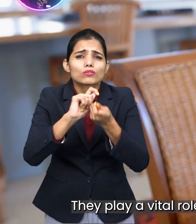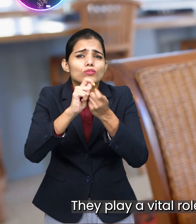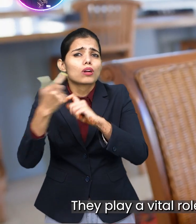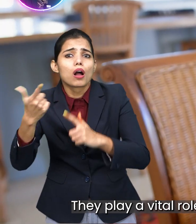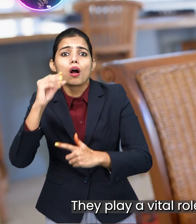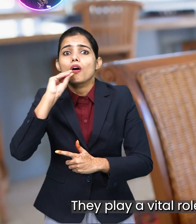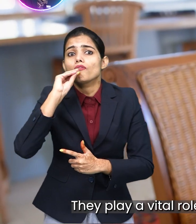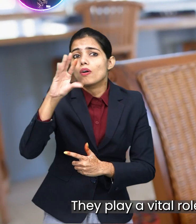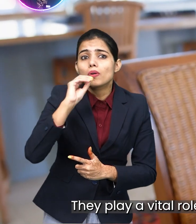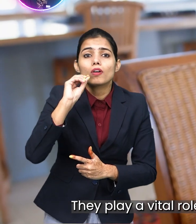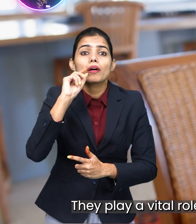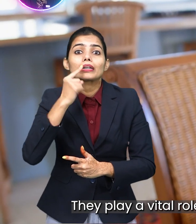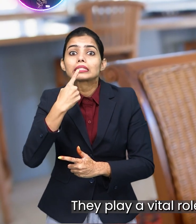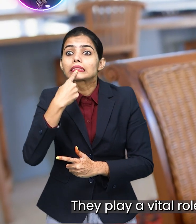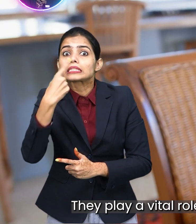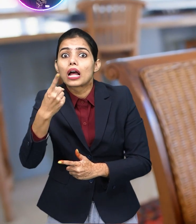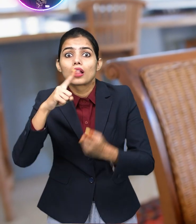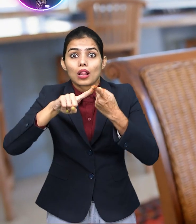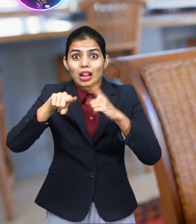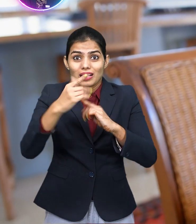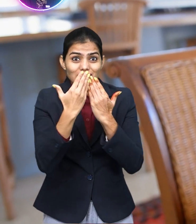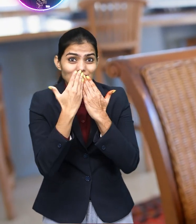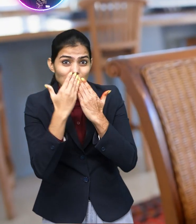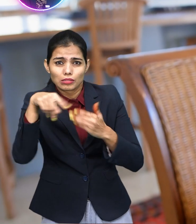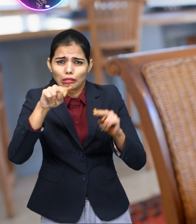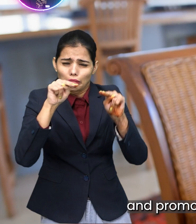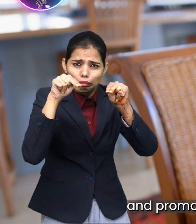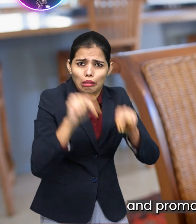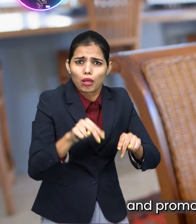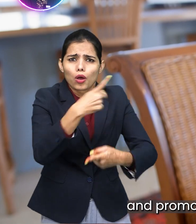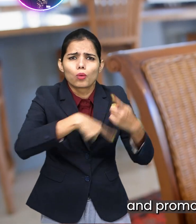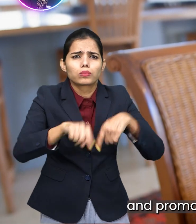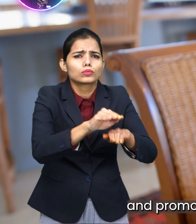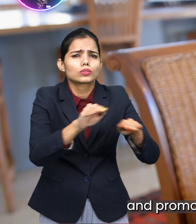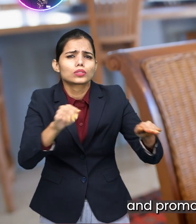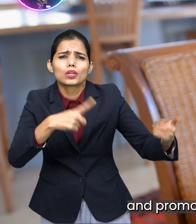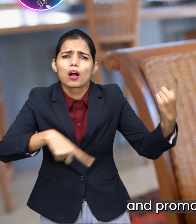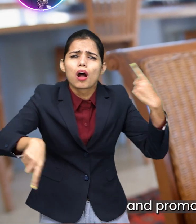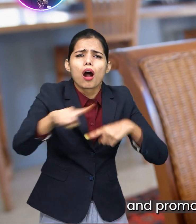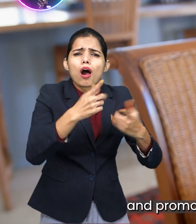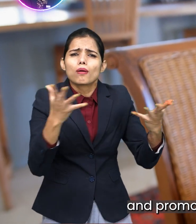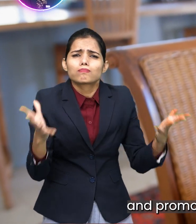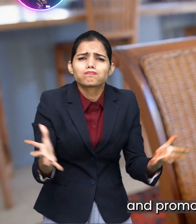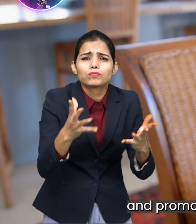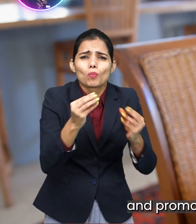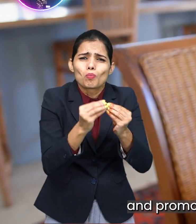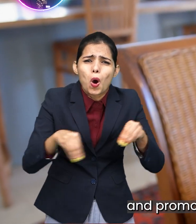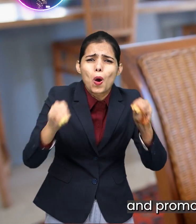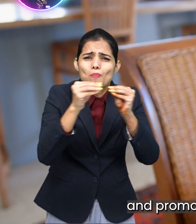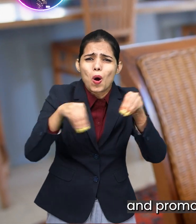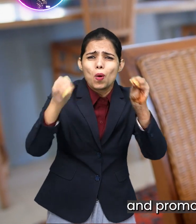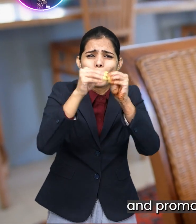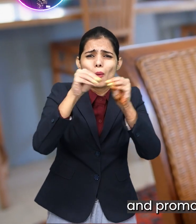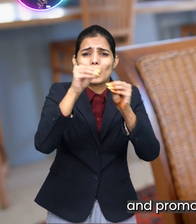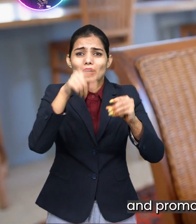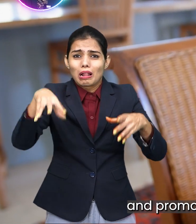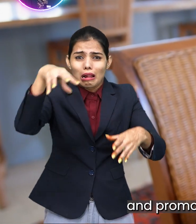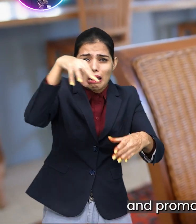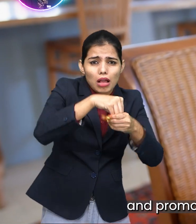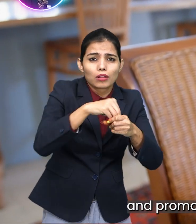role in addressing the educational needs of these children and promoting a more inclusive society.